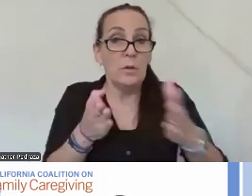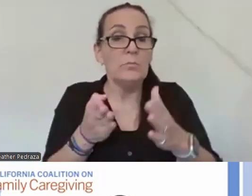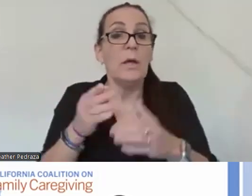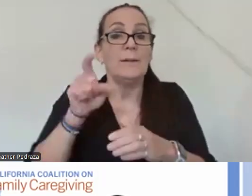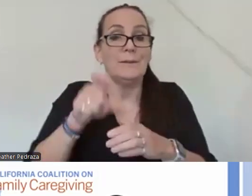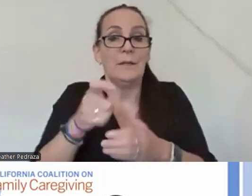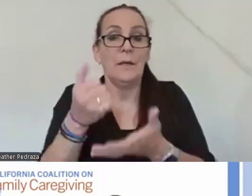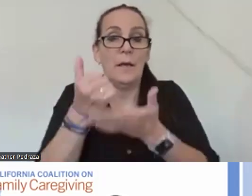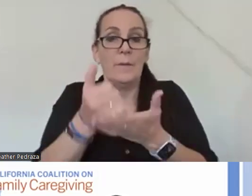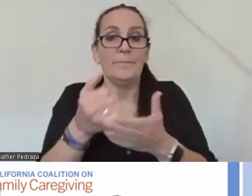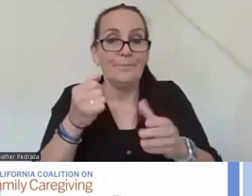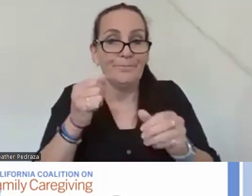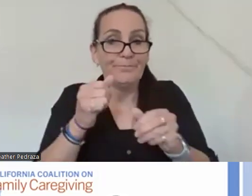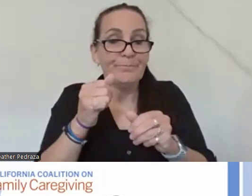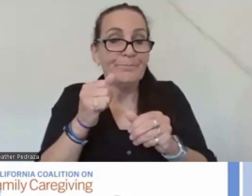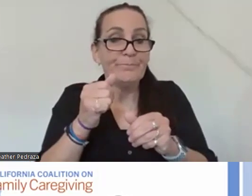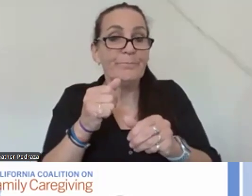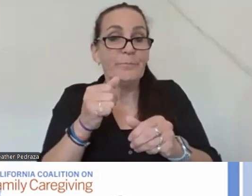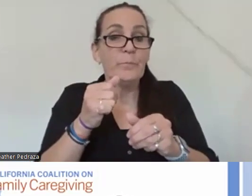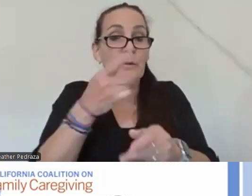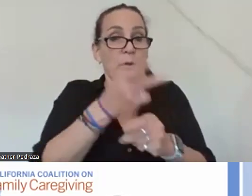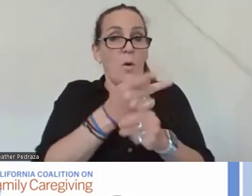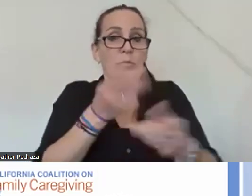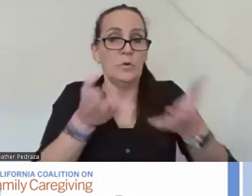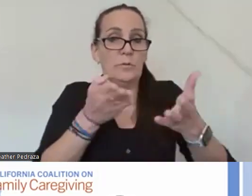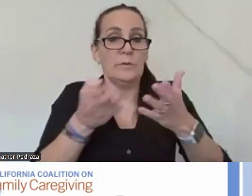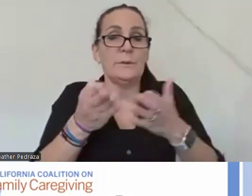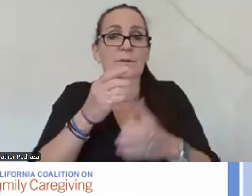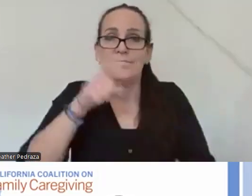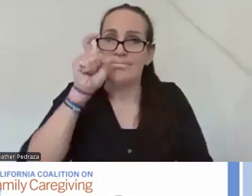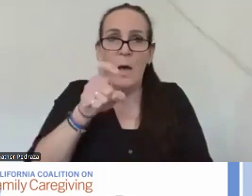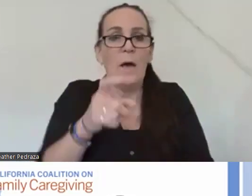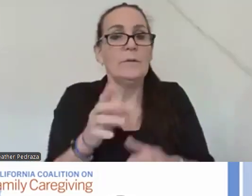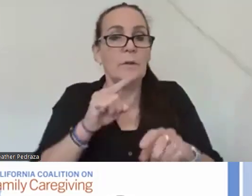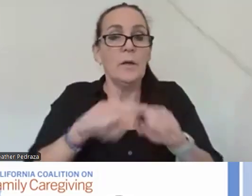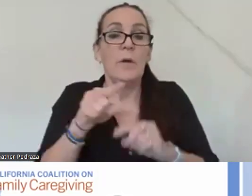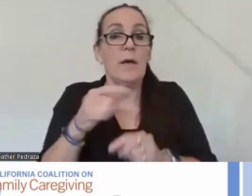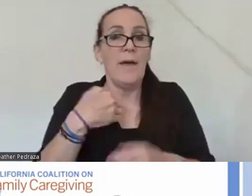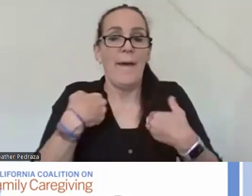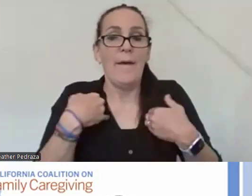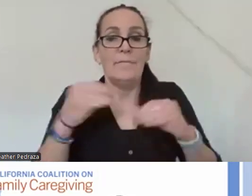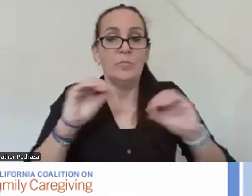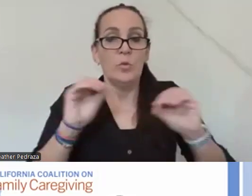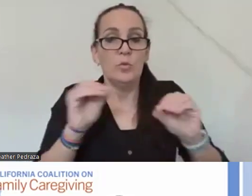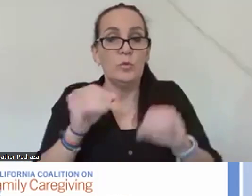current providers. But there is a known issue with plans being able to establish smoothly working contracts with